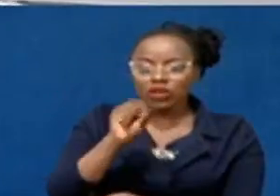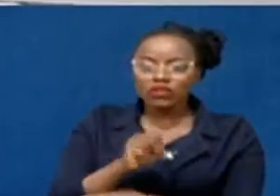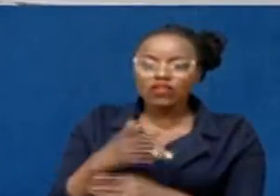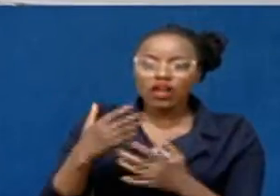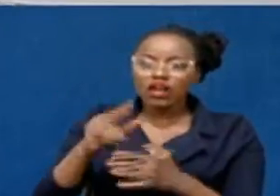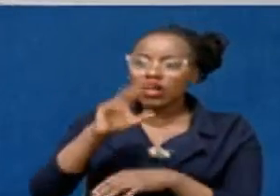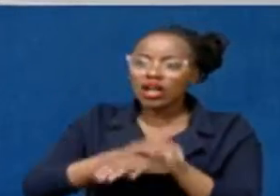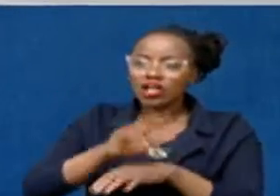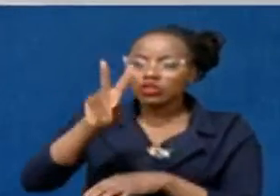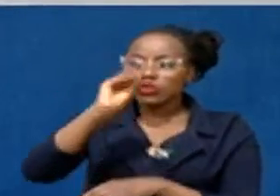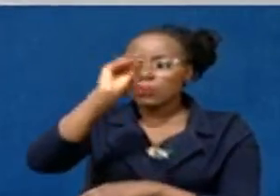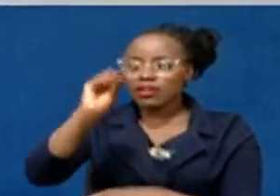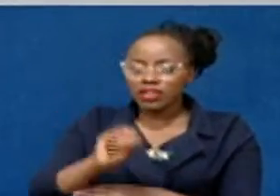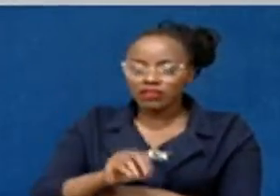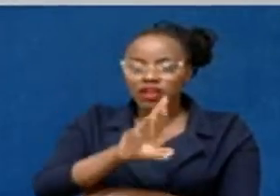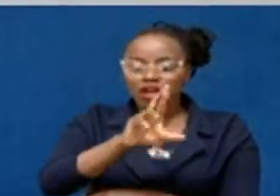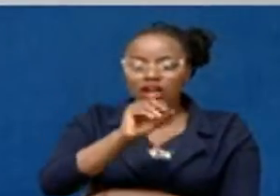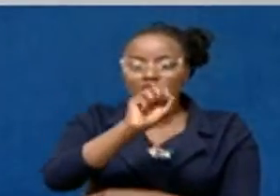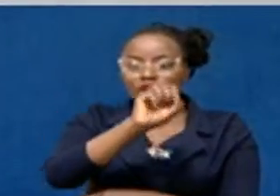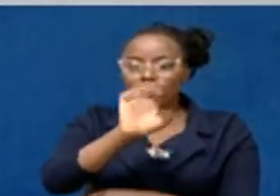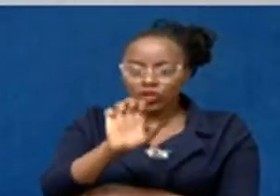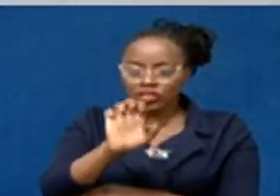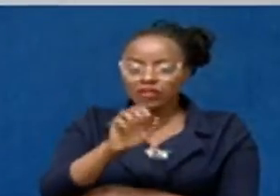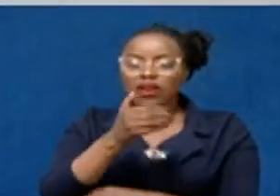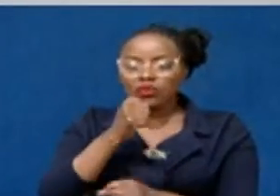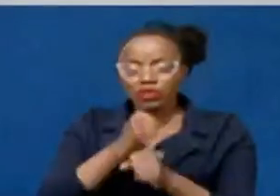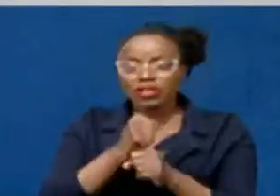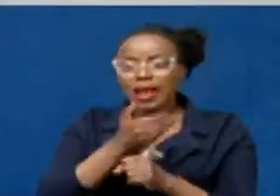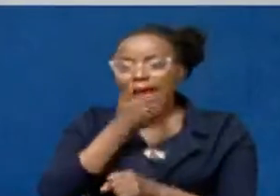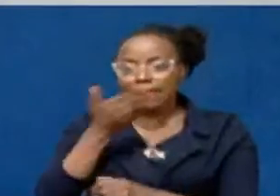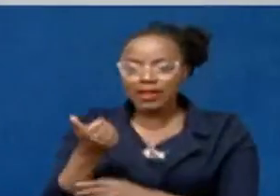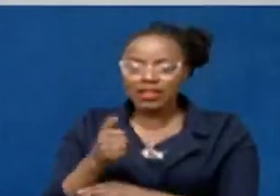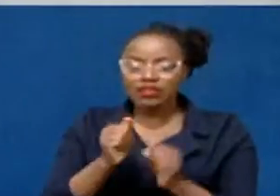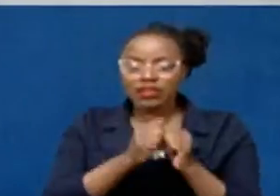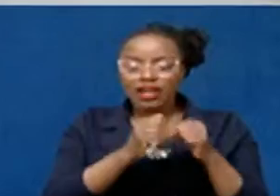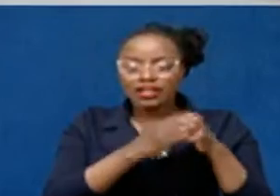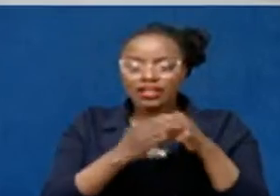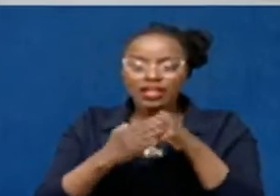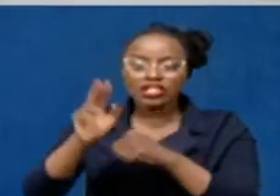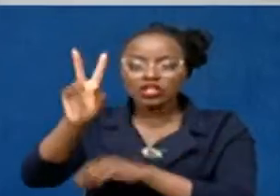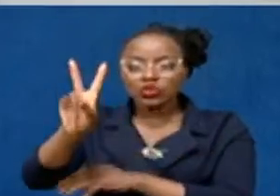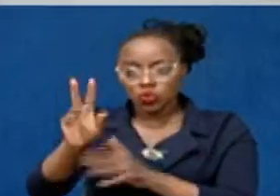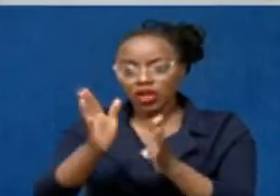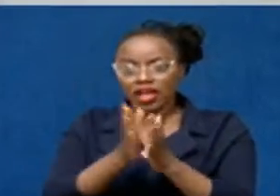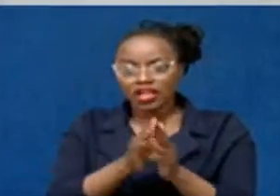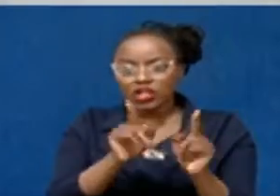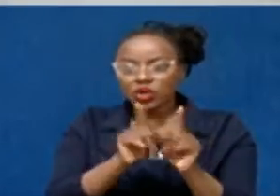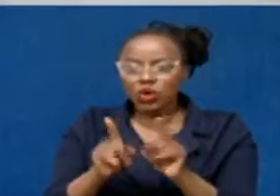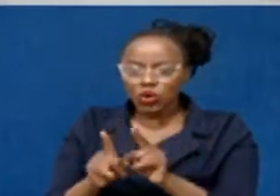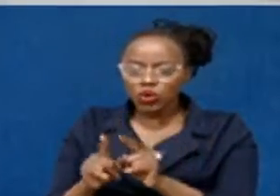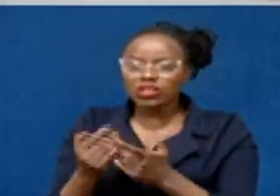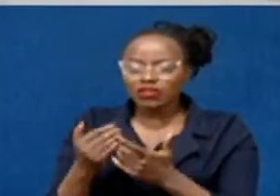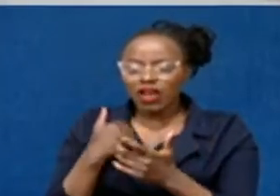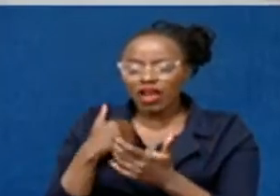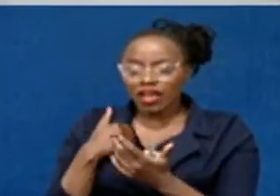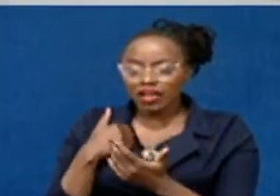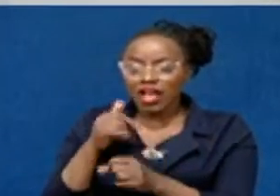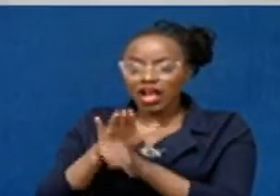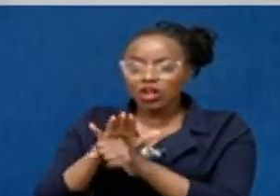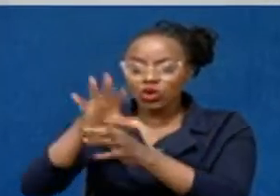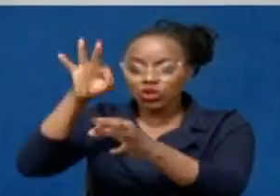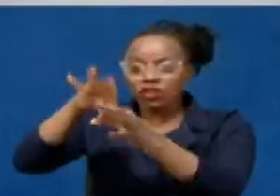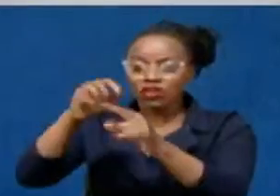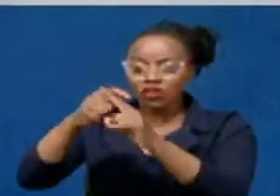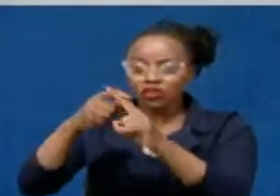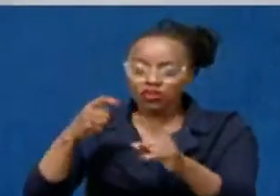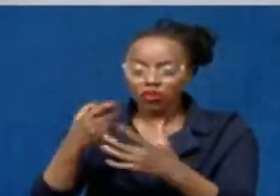2%. He got 2%. Ross Perot actually did better in 1992. and took quite a chunk of the vote from